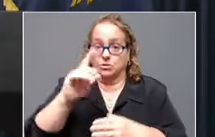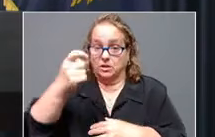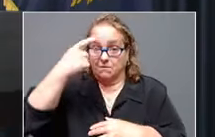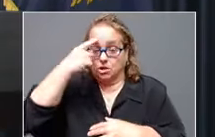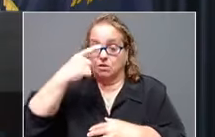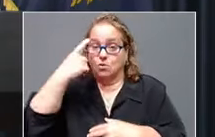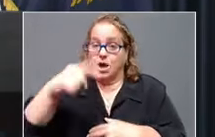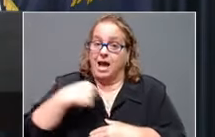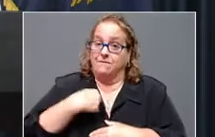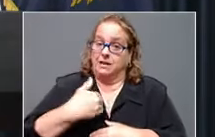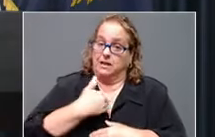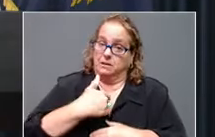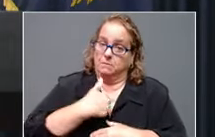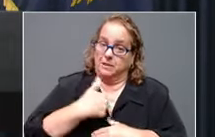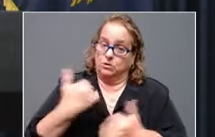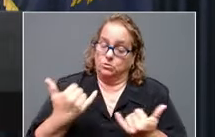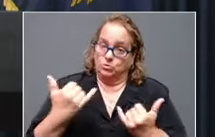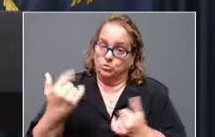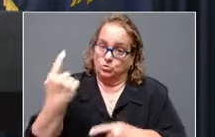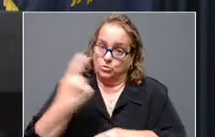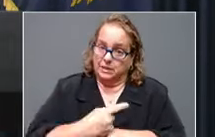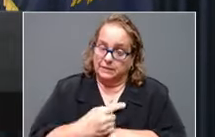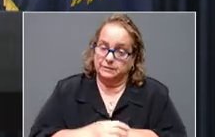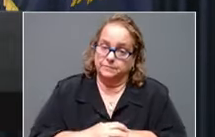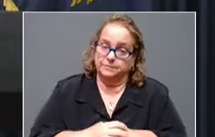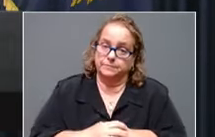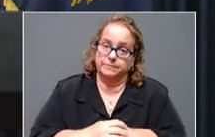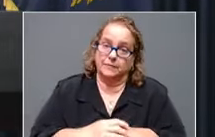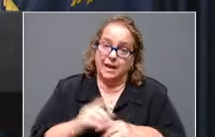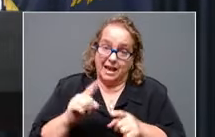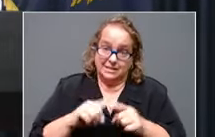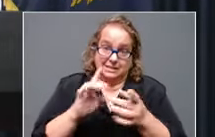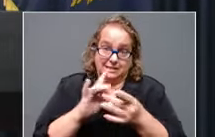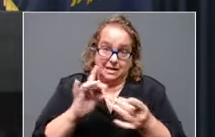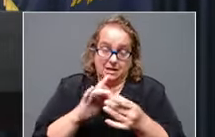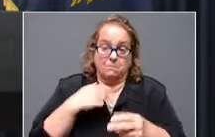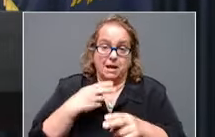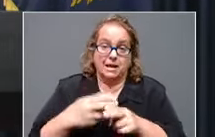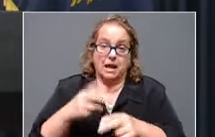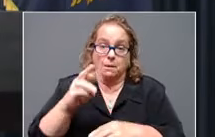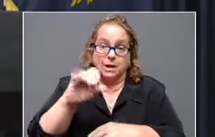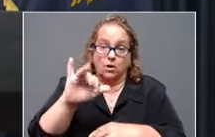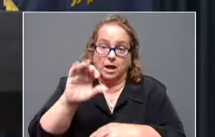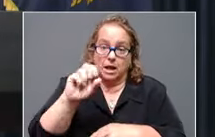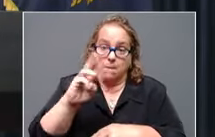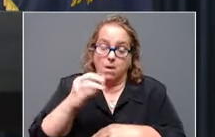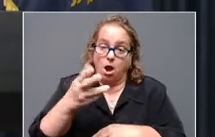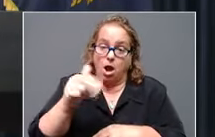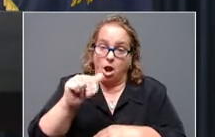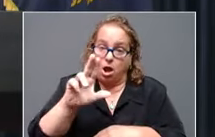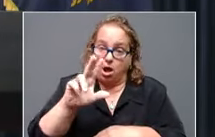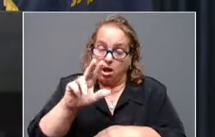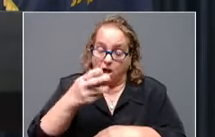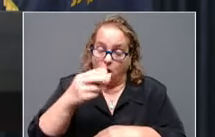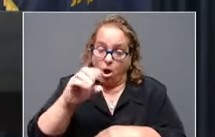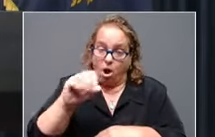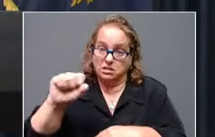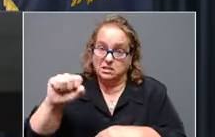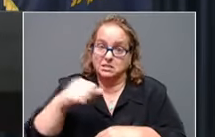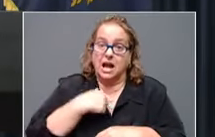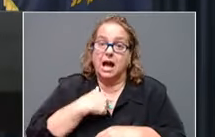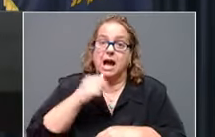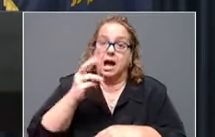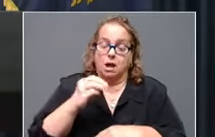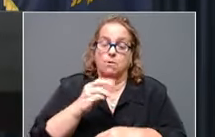compared to when COVID-19 started. I'll never forget getting the call on March 8th, 2020, that we